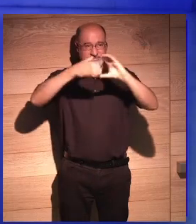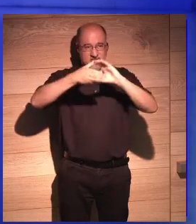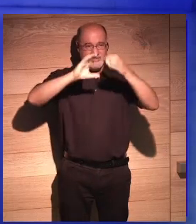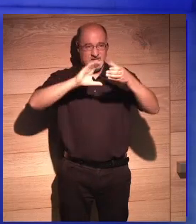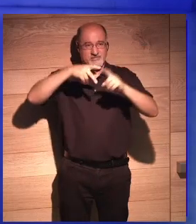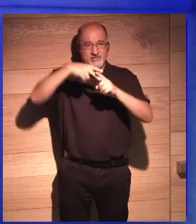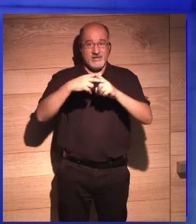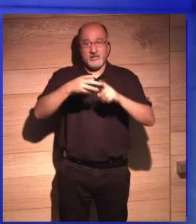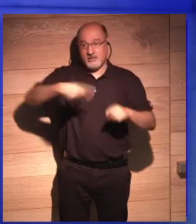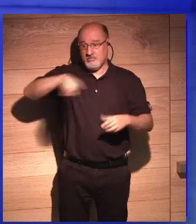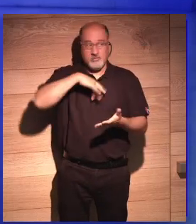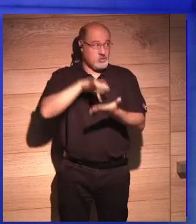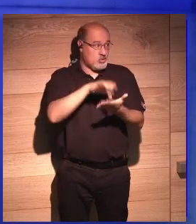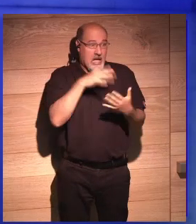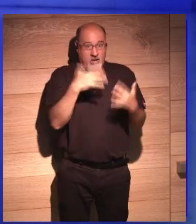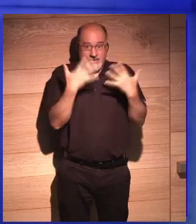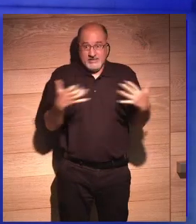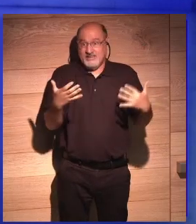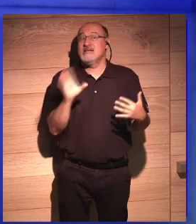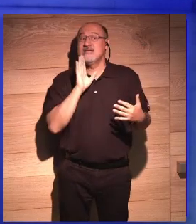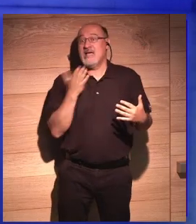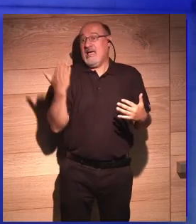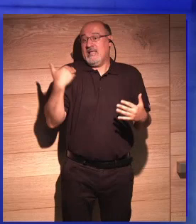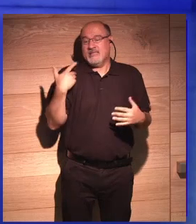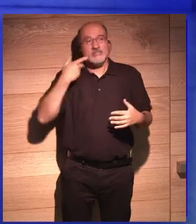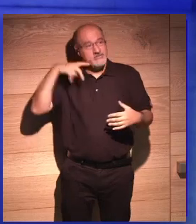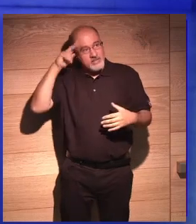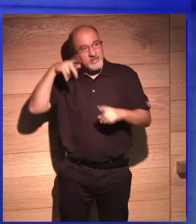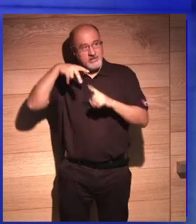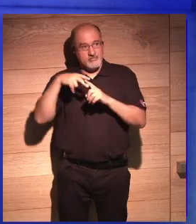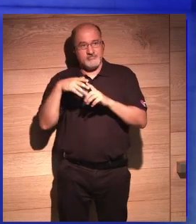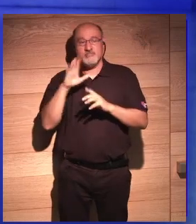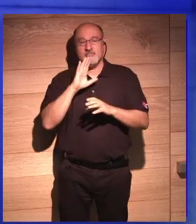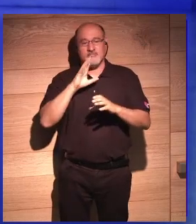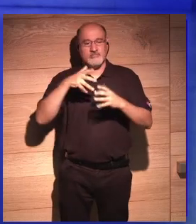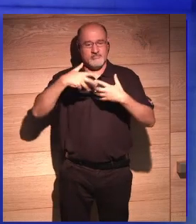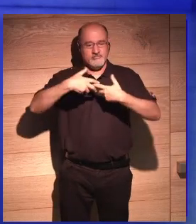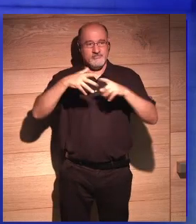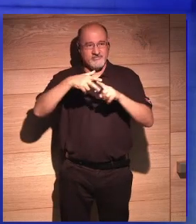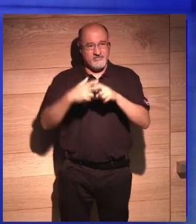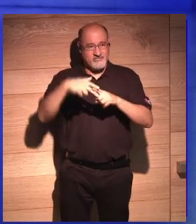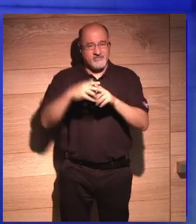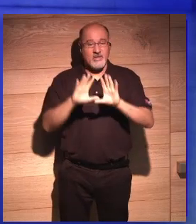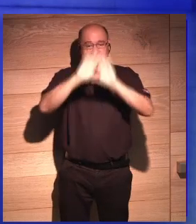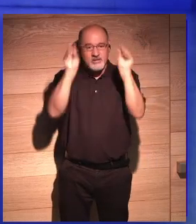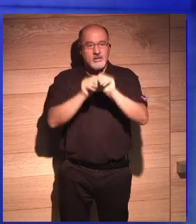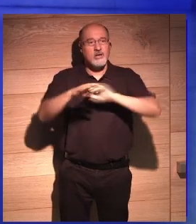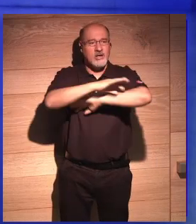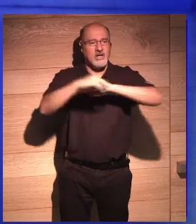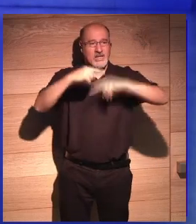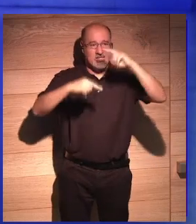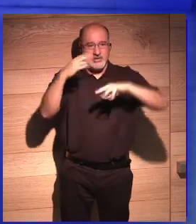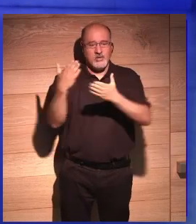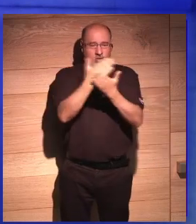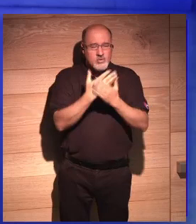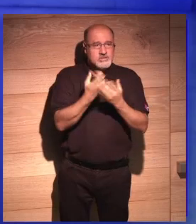but we started using architectural tools for doing surveys, and a